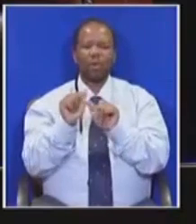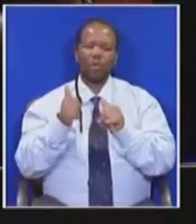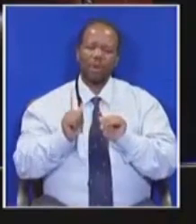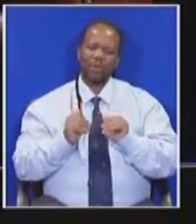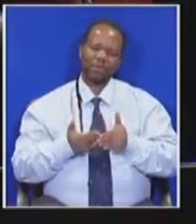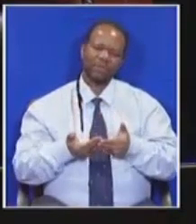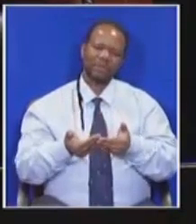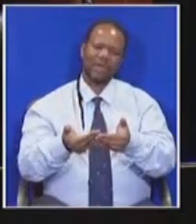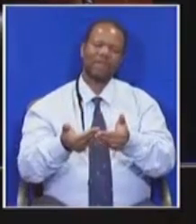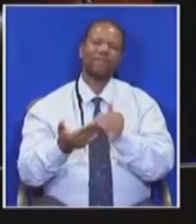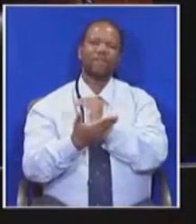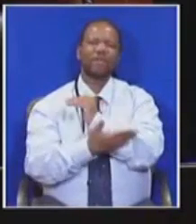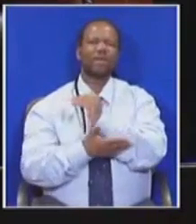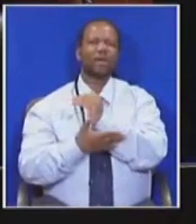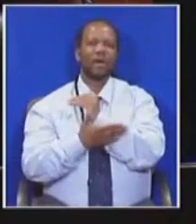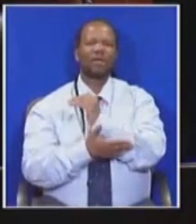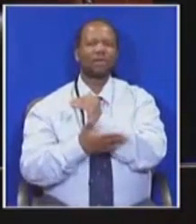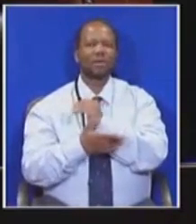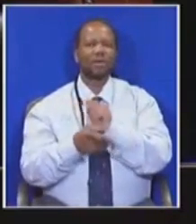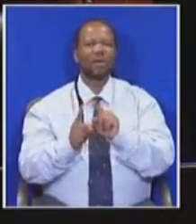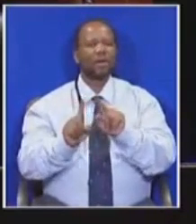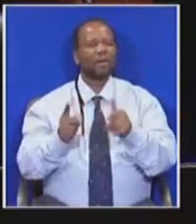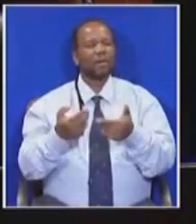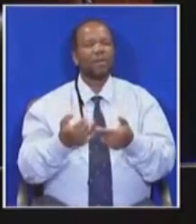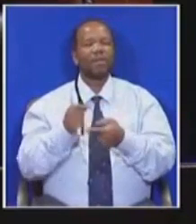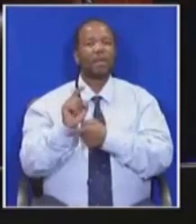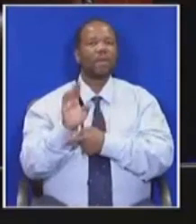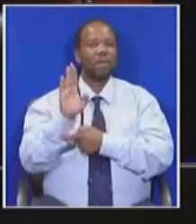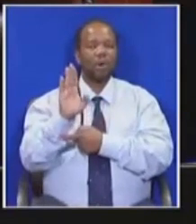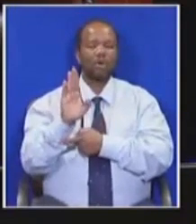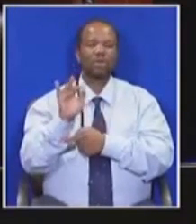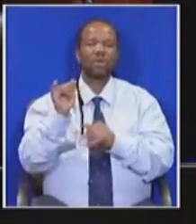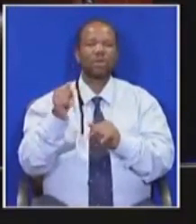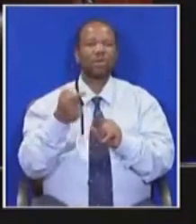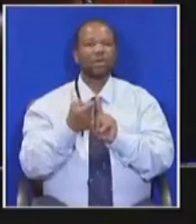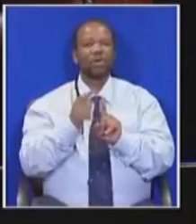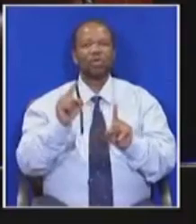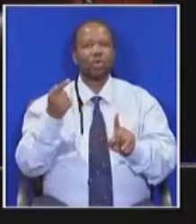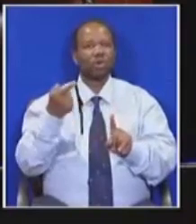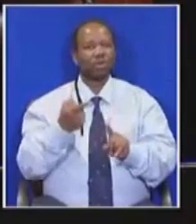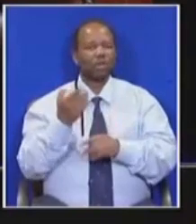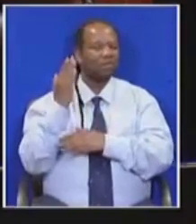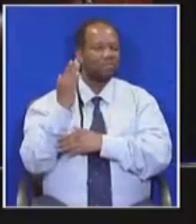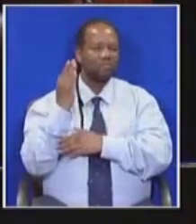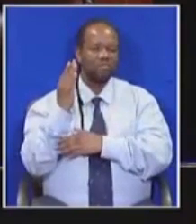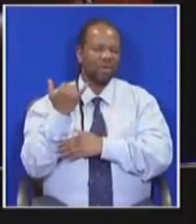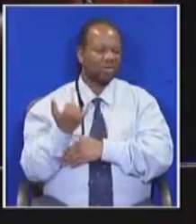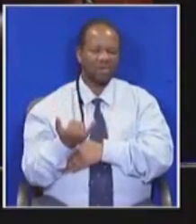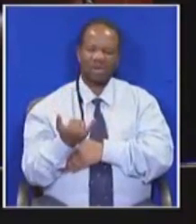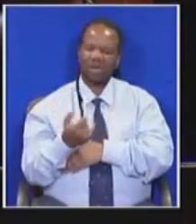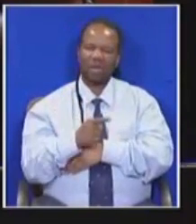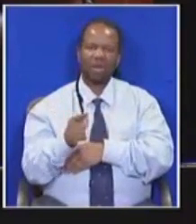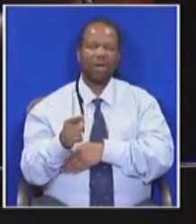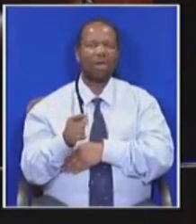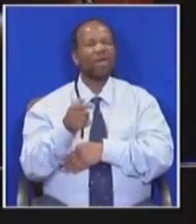into this protection services perpetual of corruption. Parliament So to we are saying assist this you to man, go out. he must not address the House today. Because if